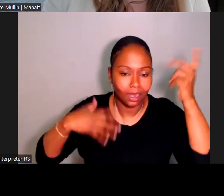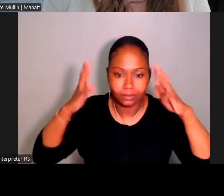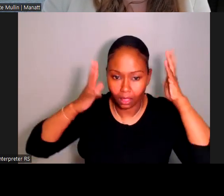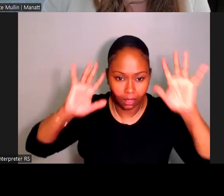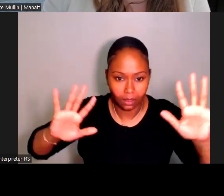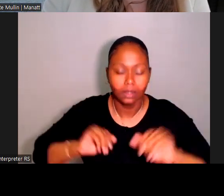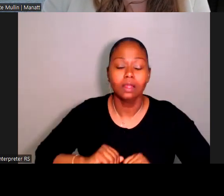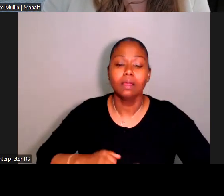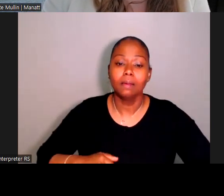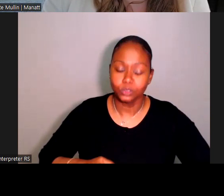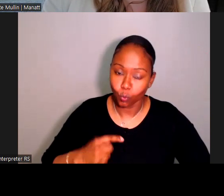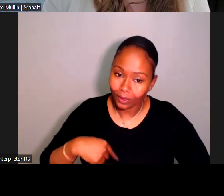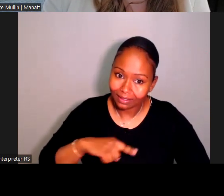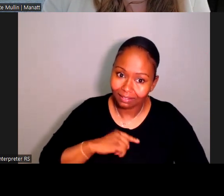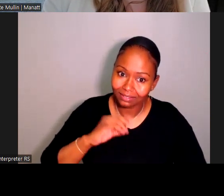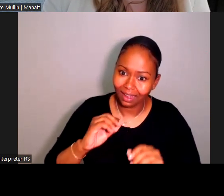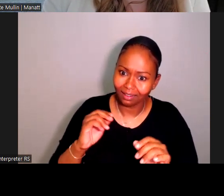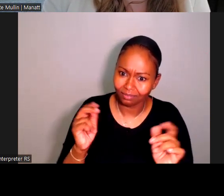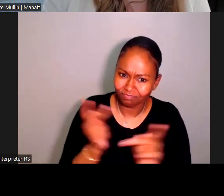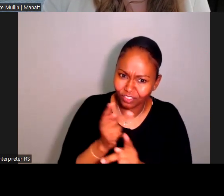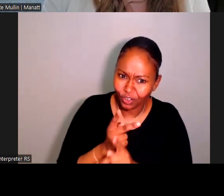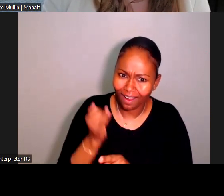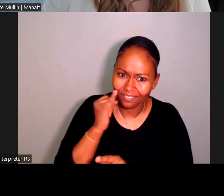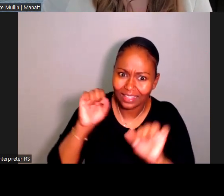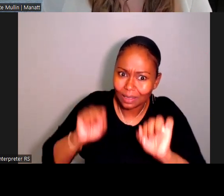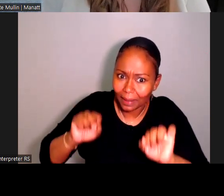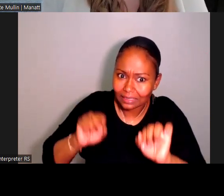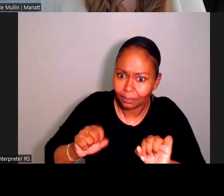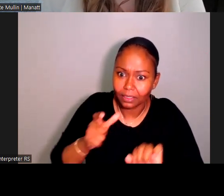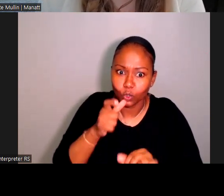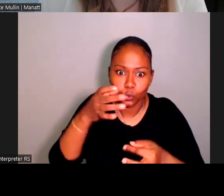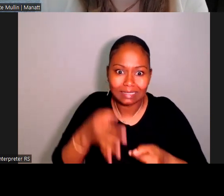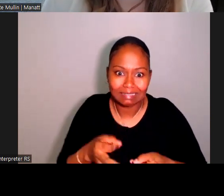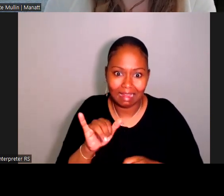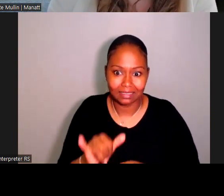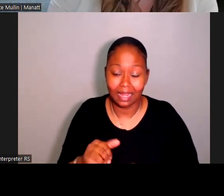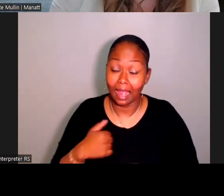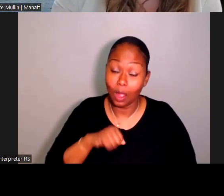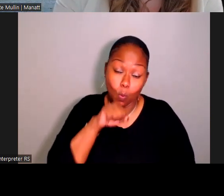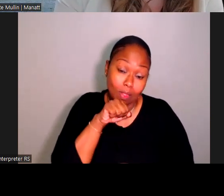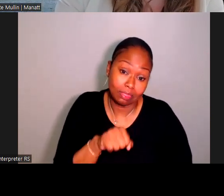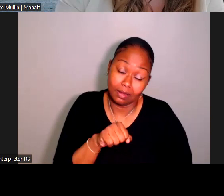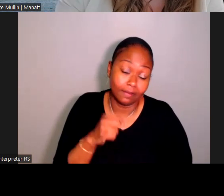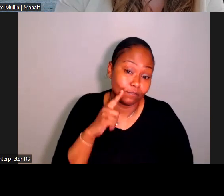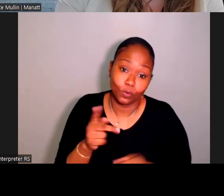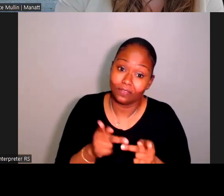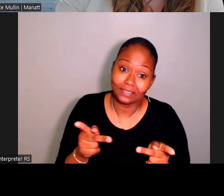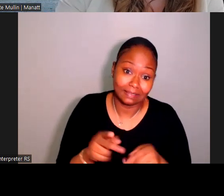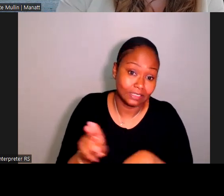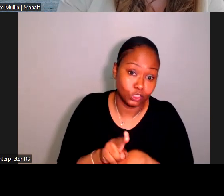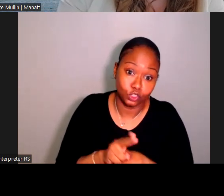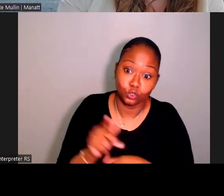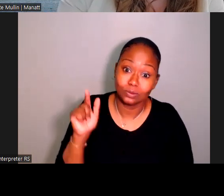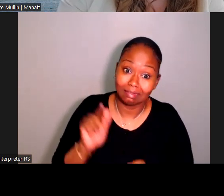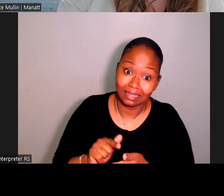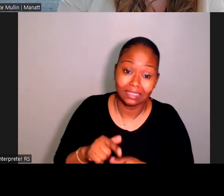if that's a possibility and who makes that decision. I mean, I would love for the facility to use least restrictive because they were always telling me you have